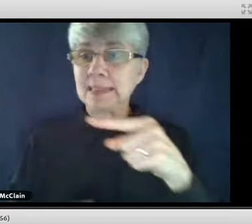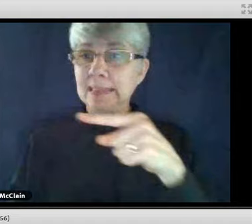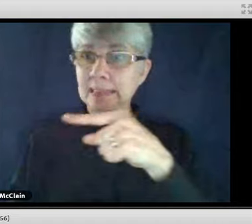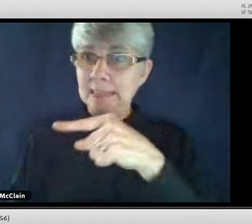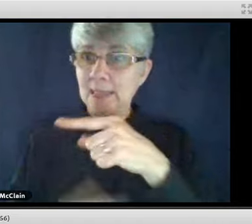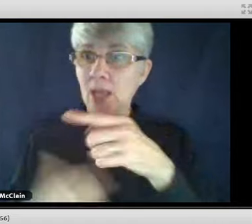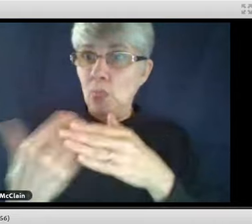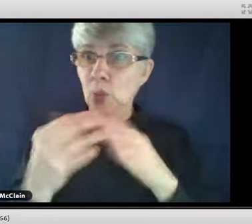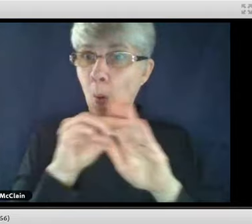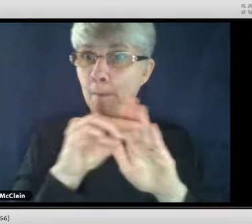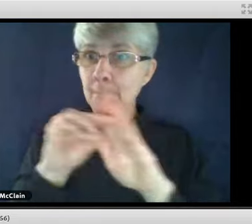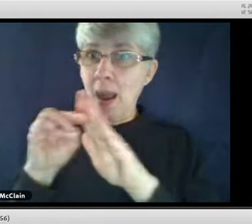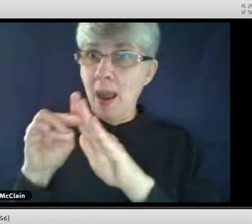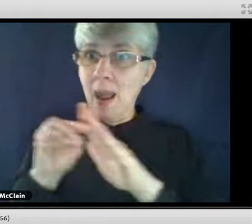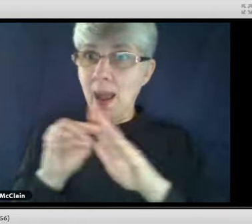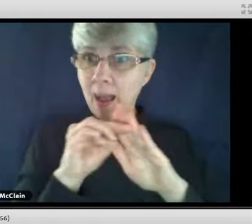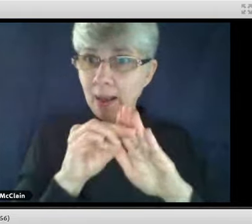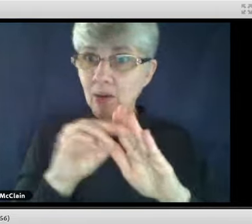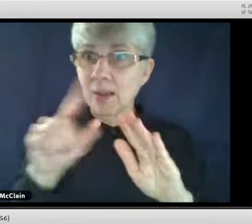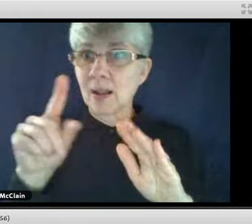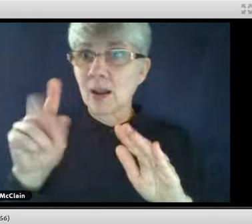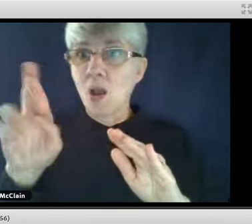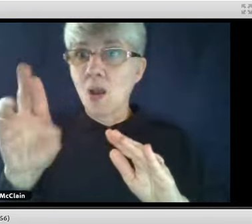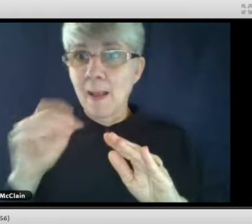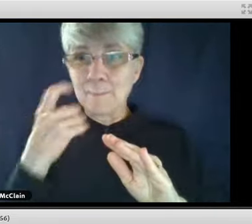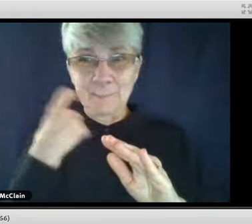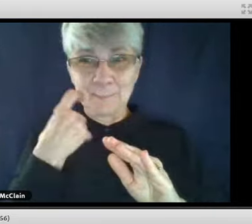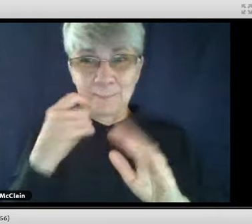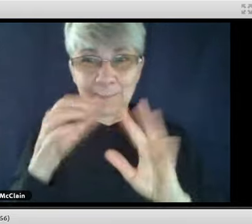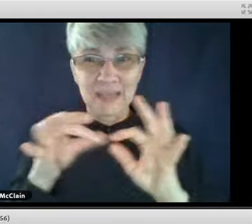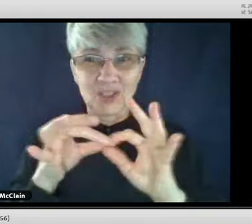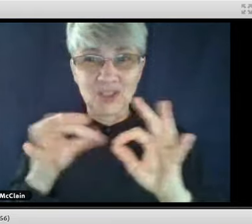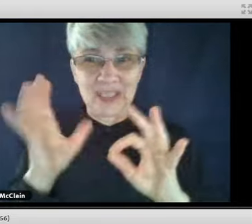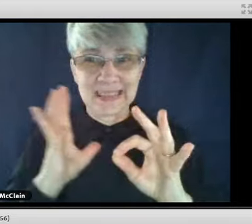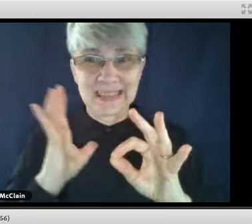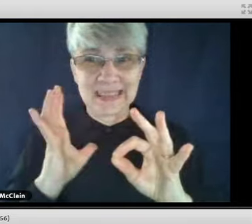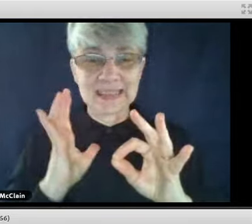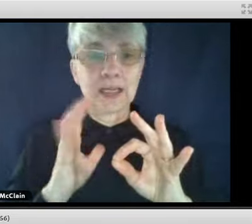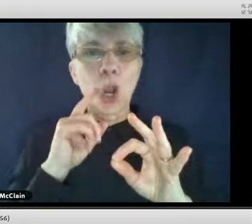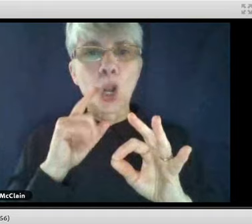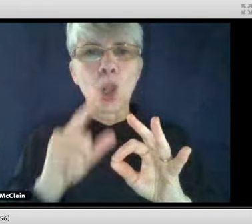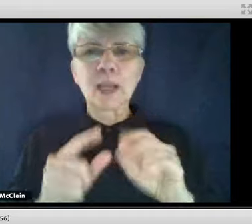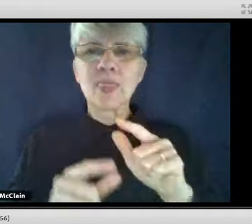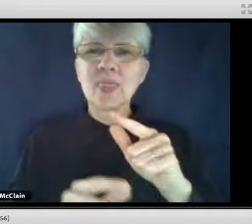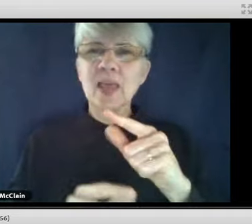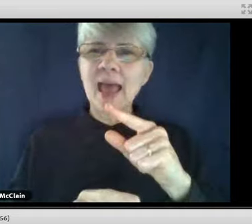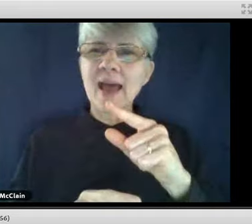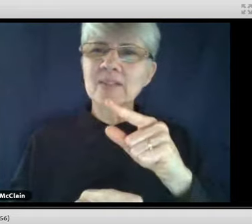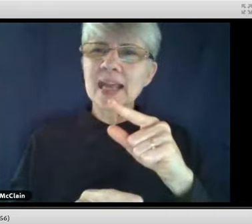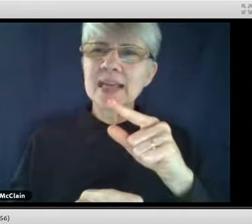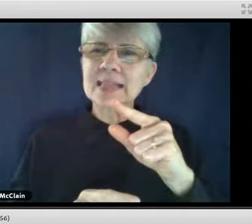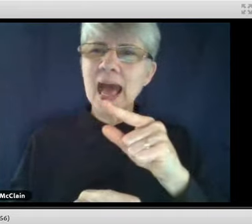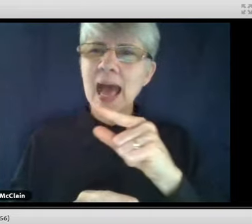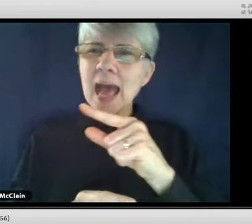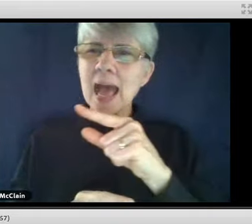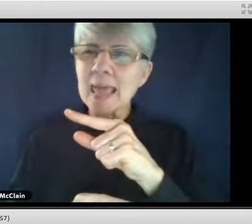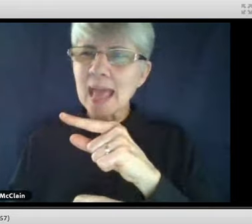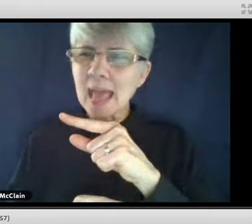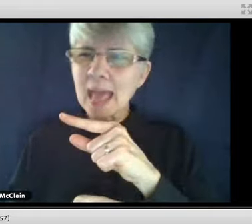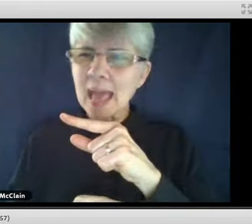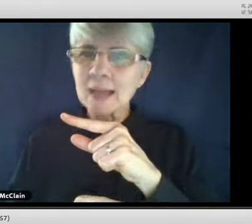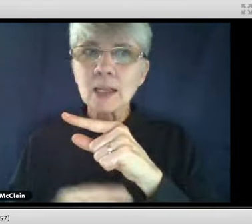new model, the IFLA LRM that I mentioned before, look in the left-hand side here. Look at the left-hand side. Do